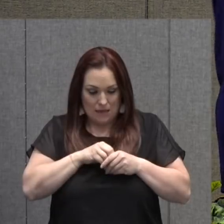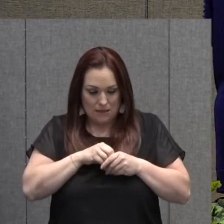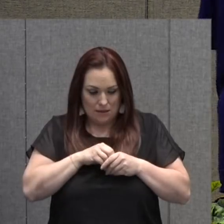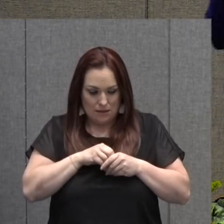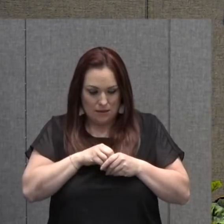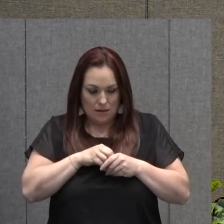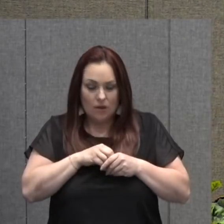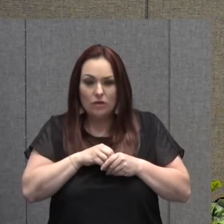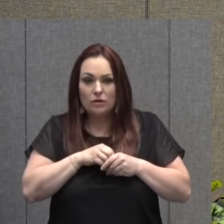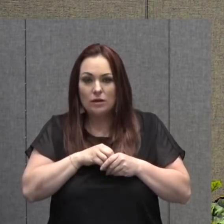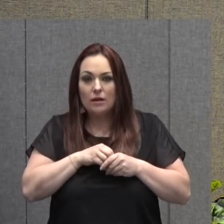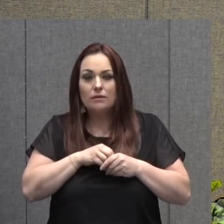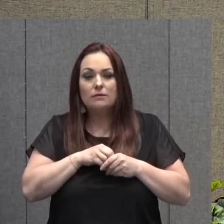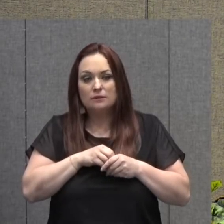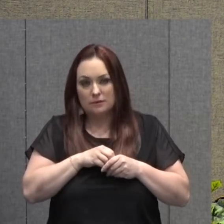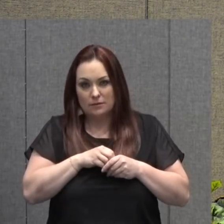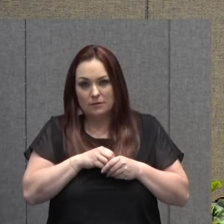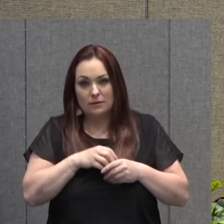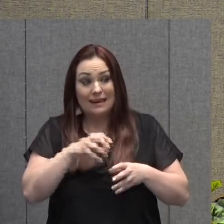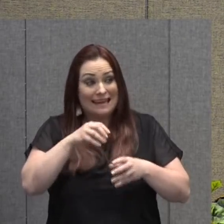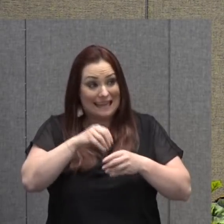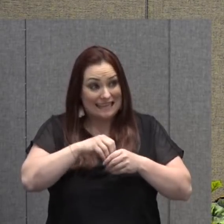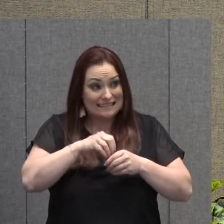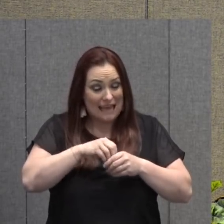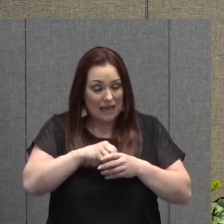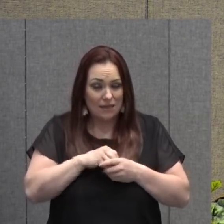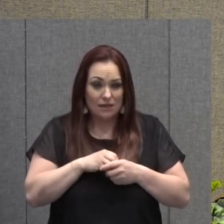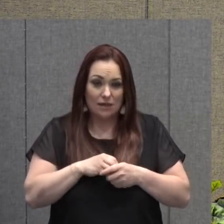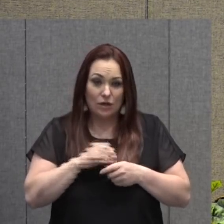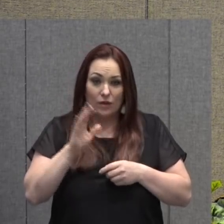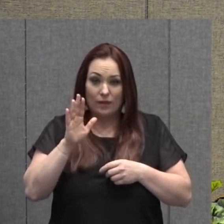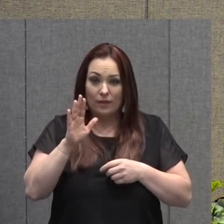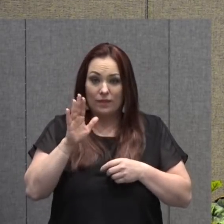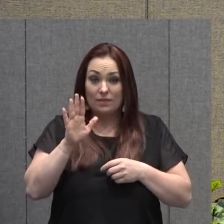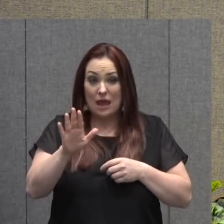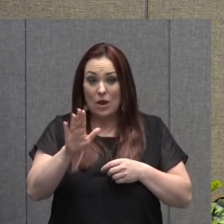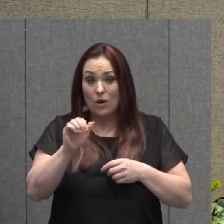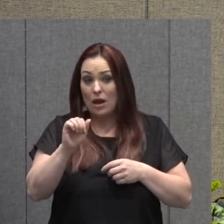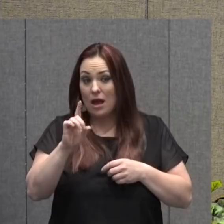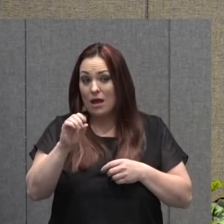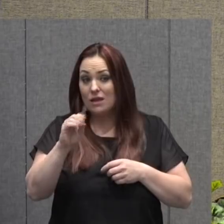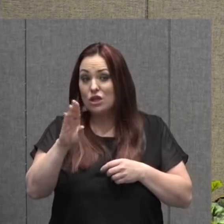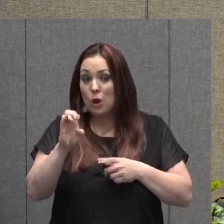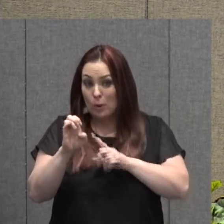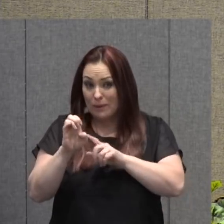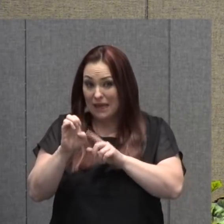in my story. They were playing Fortnite in their Adobe